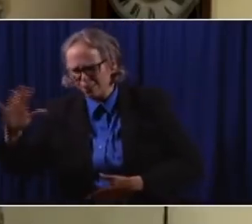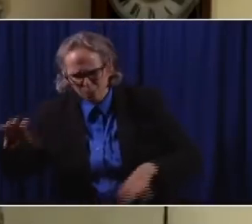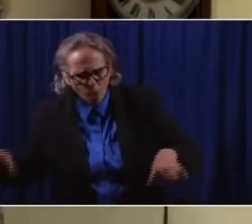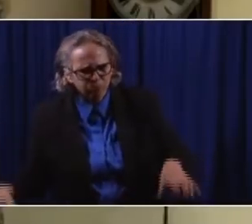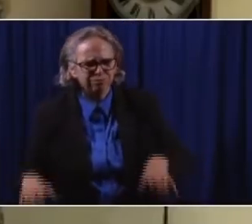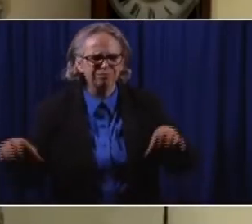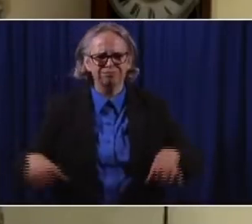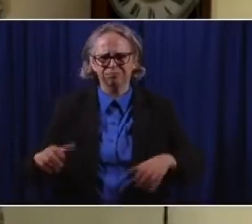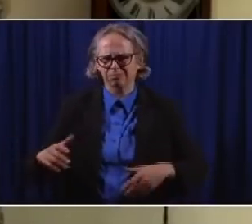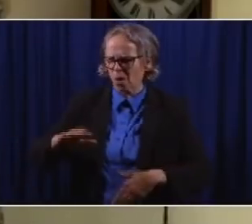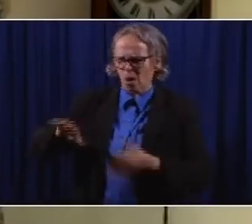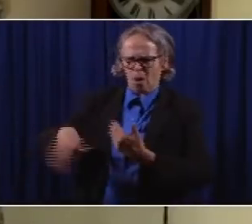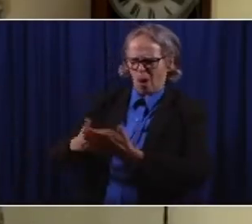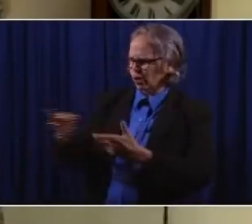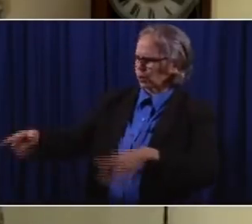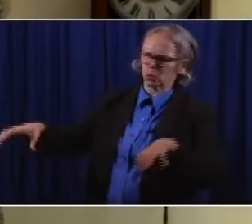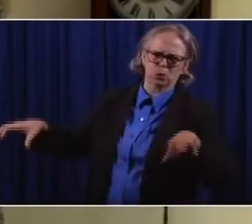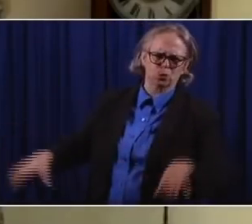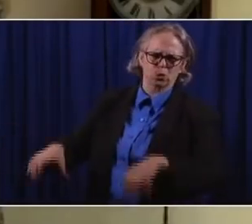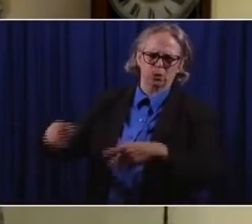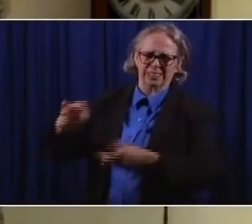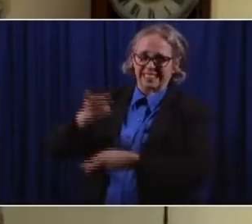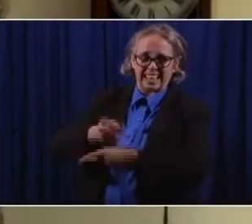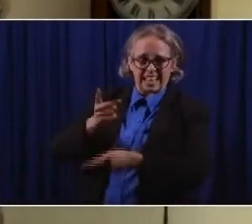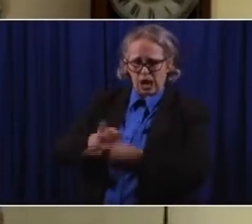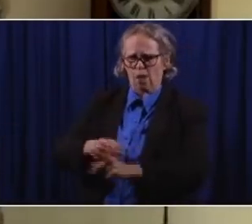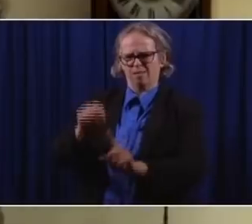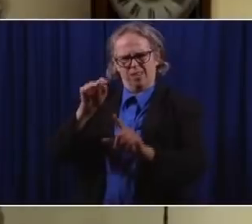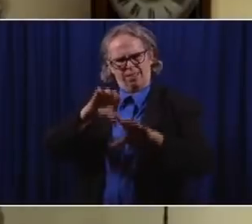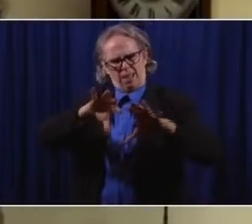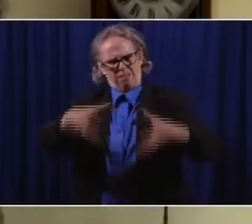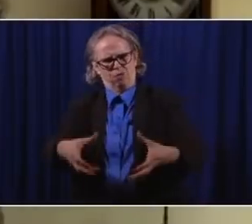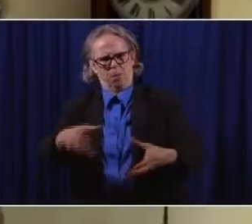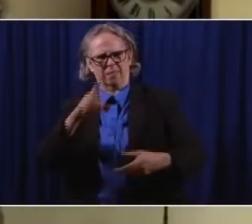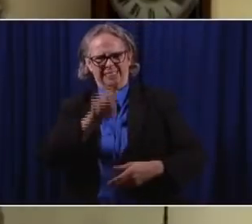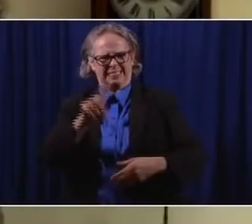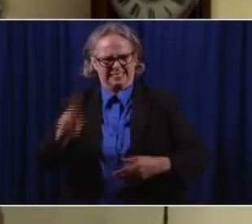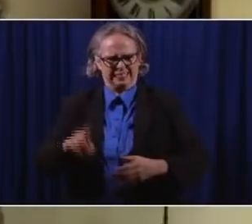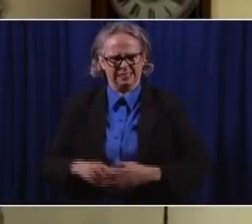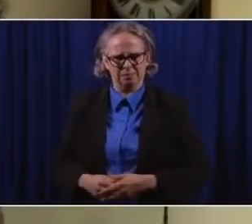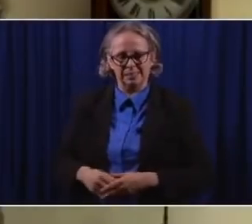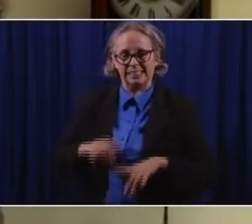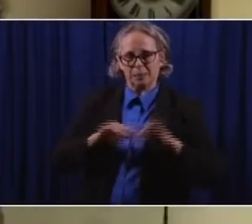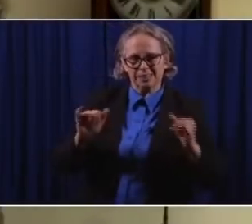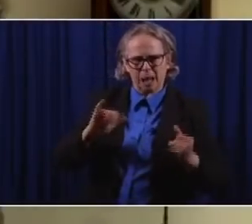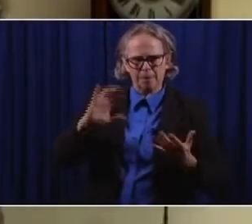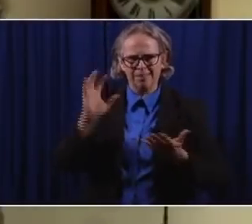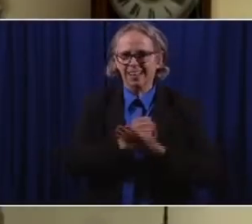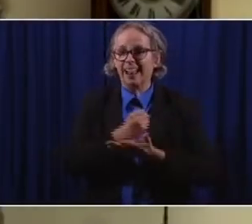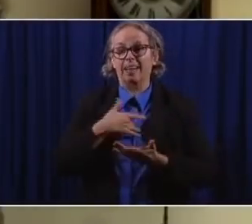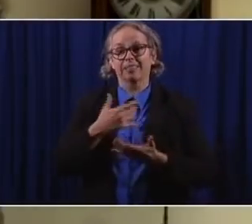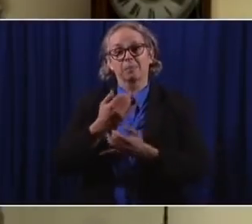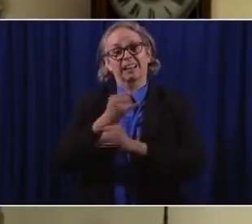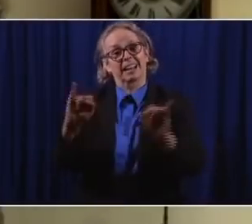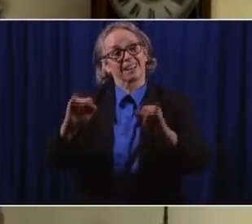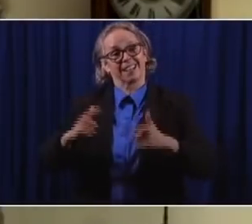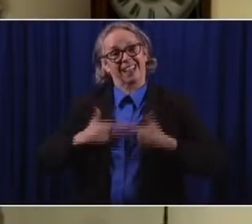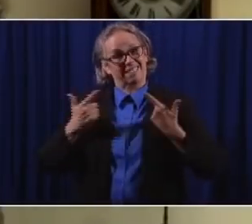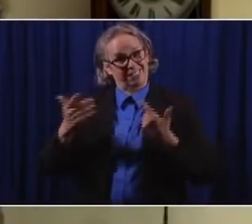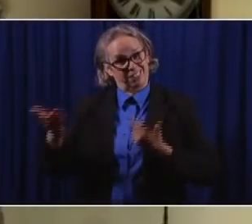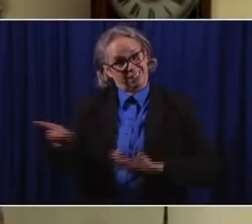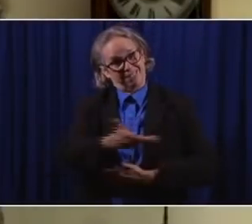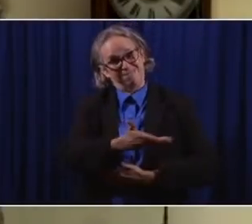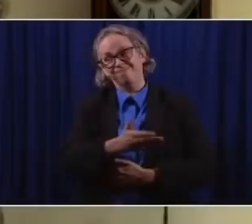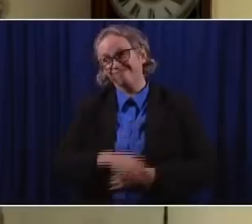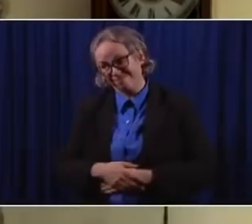protect them, but at the same time, allow them to live their lives, which is what really the goal of your department is. So thank you very,